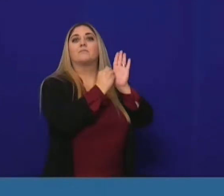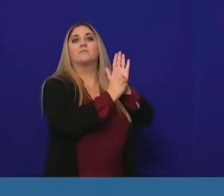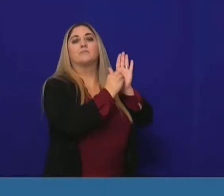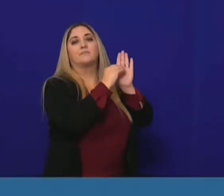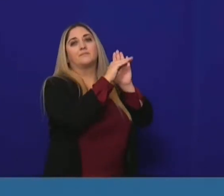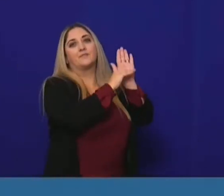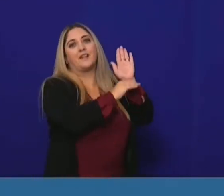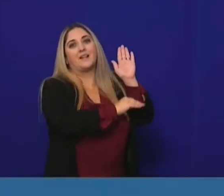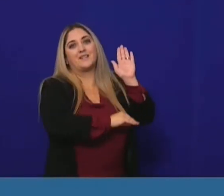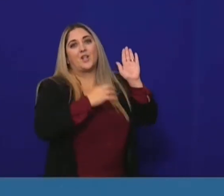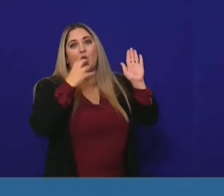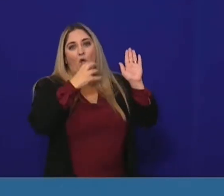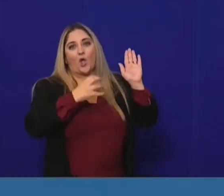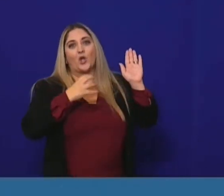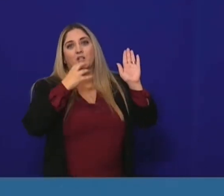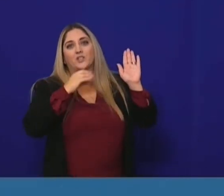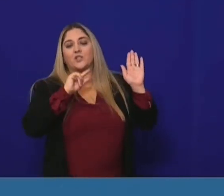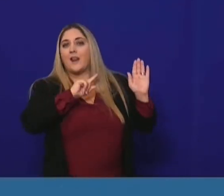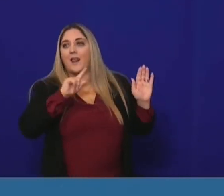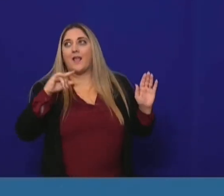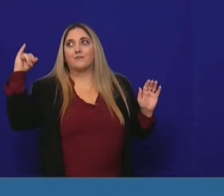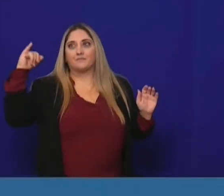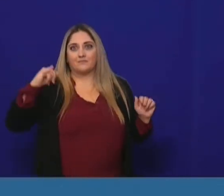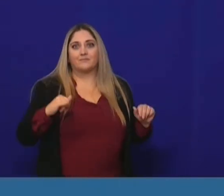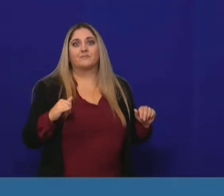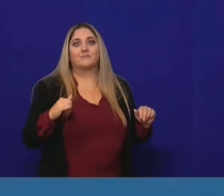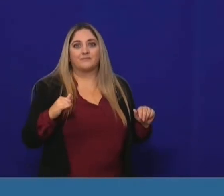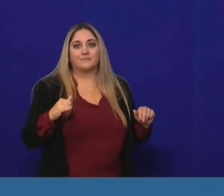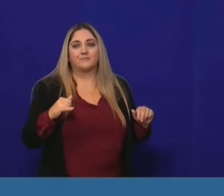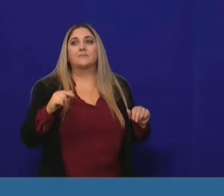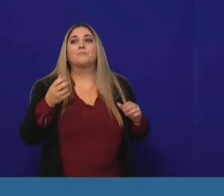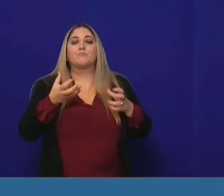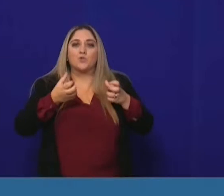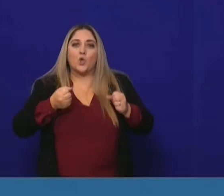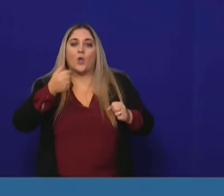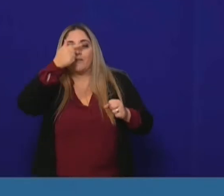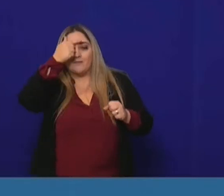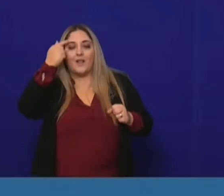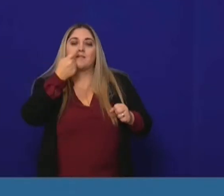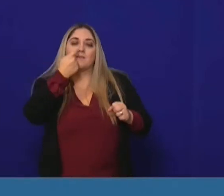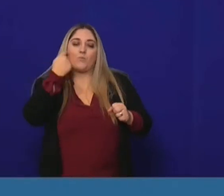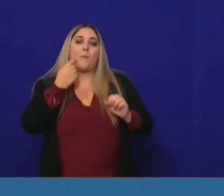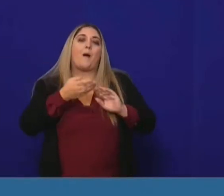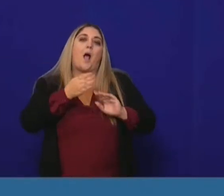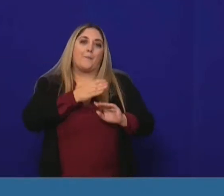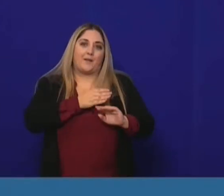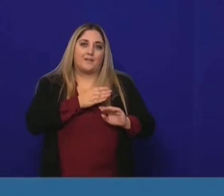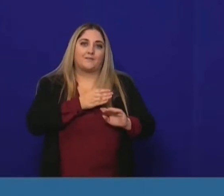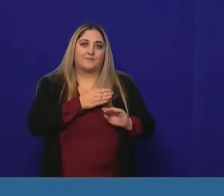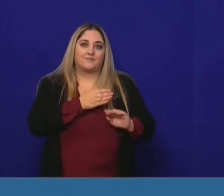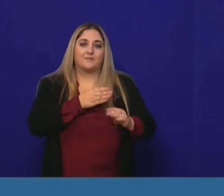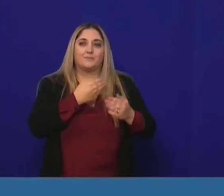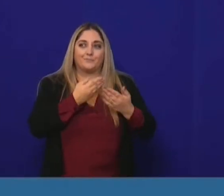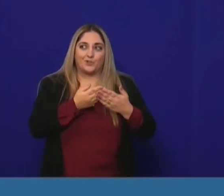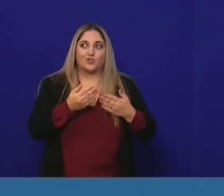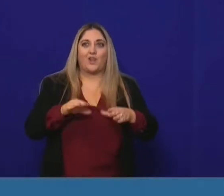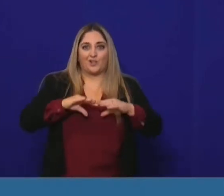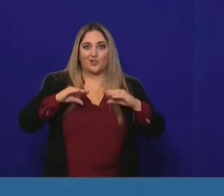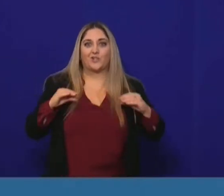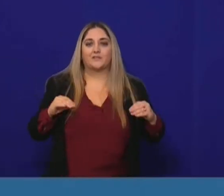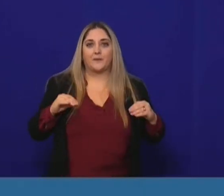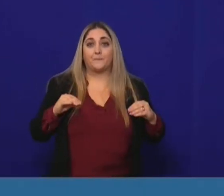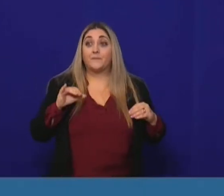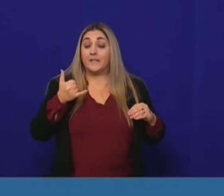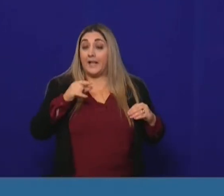għolja aħna nkunu qegħdin nagħmlu din il-restrizzjoni fejn huma jġibu test magħhom minn barra u dawk li ma jġibux